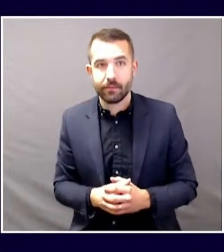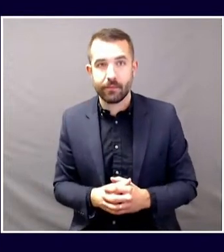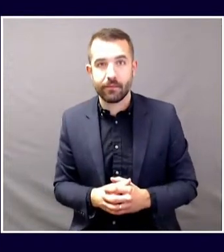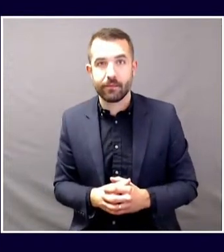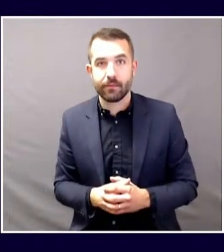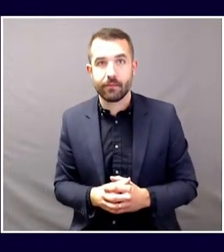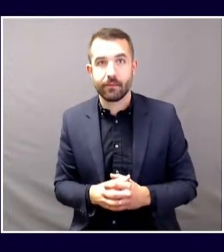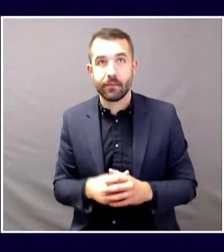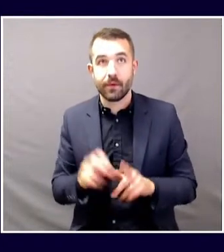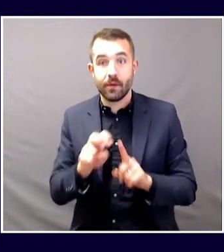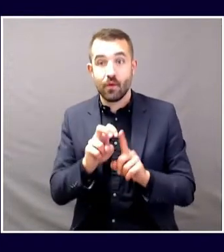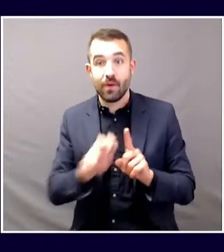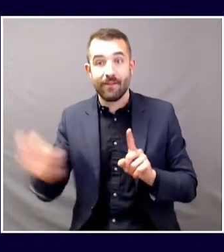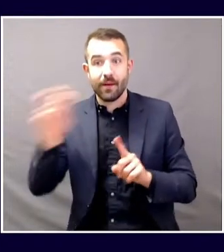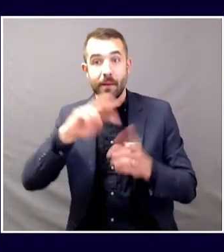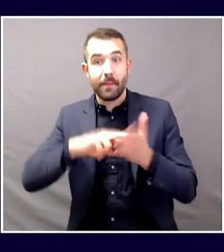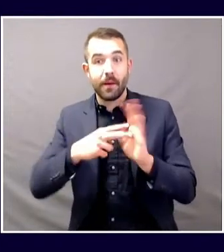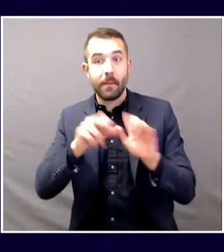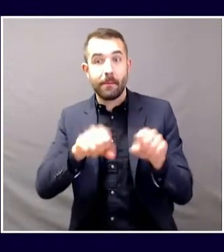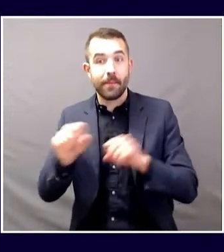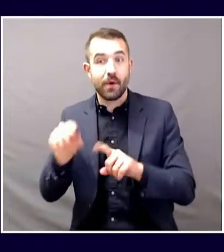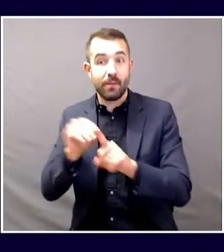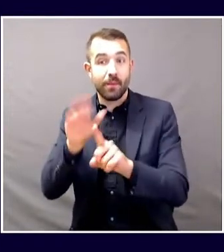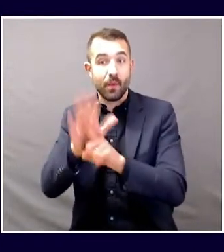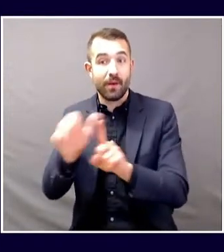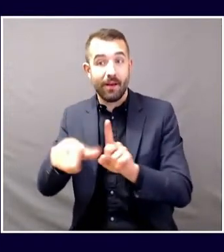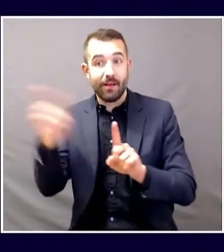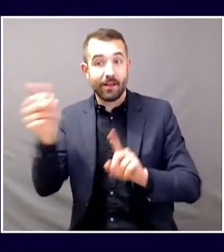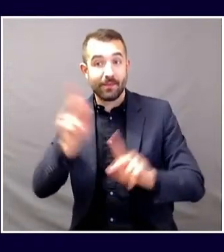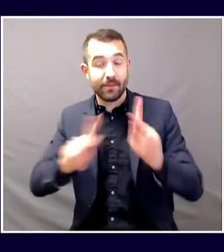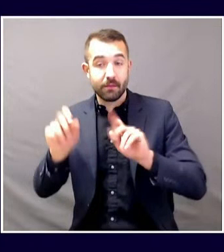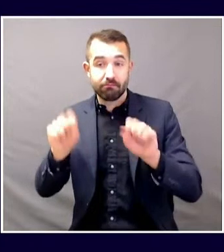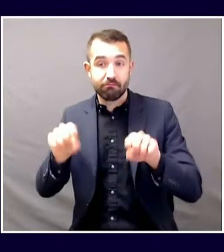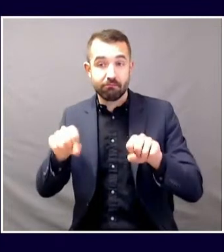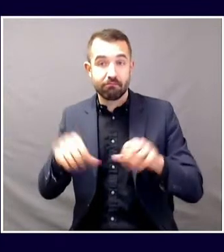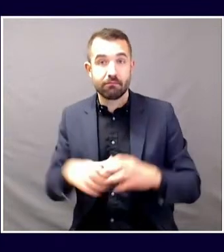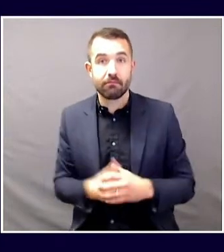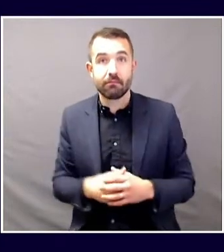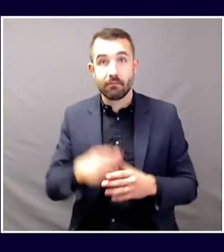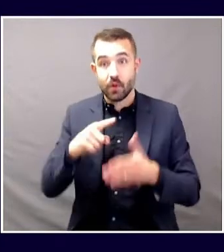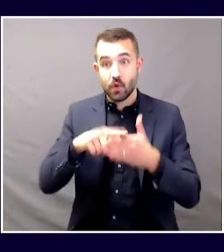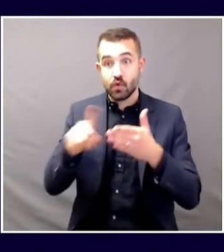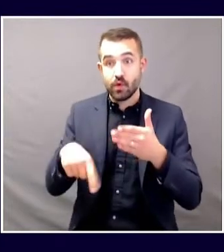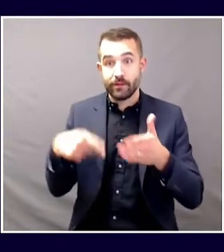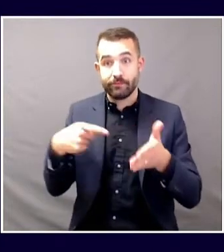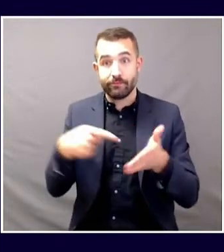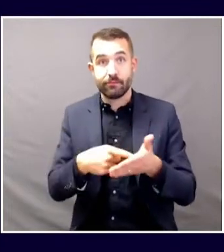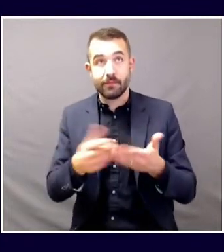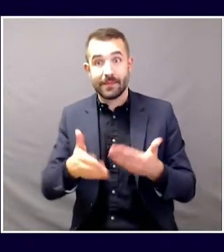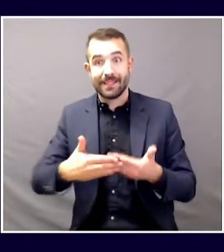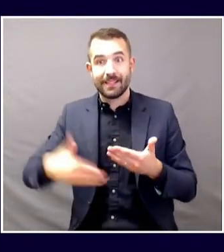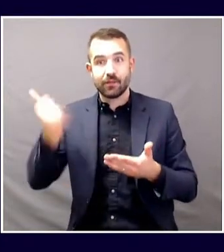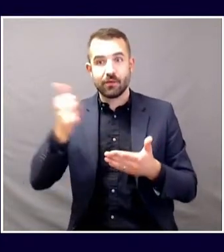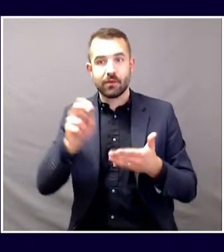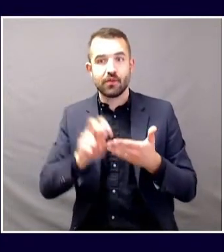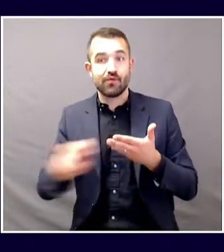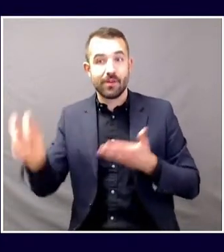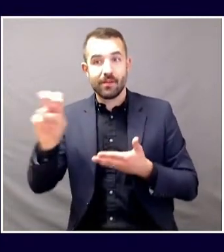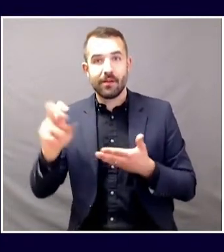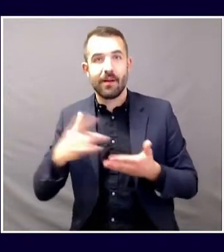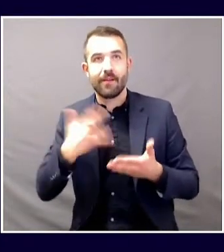exposing others. And so after you know what your result is, it's a lot easier to travel with a certain degree of